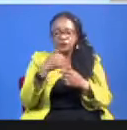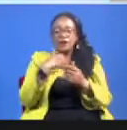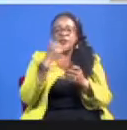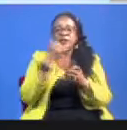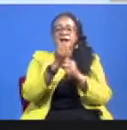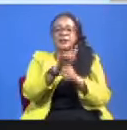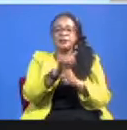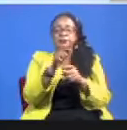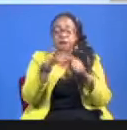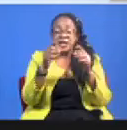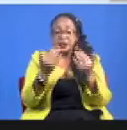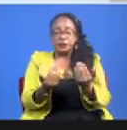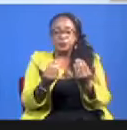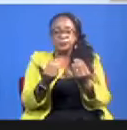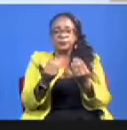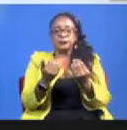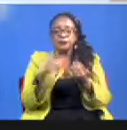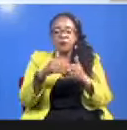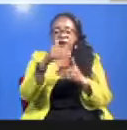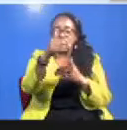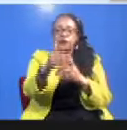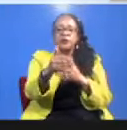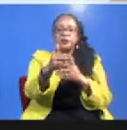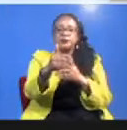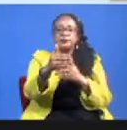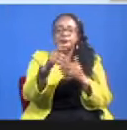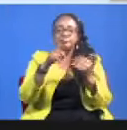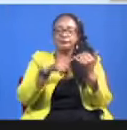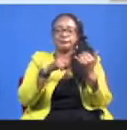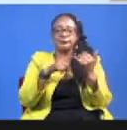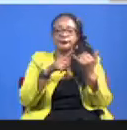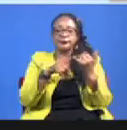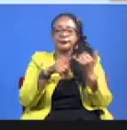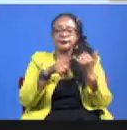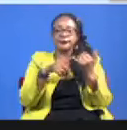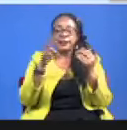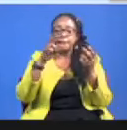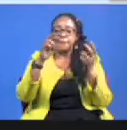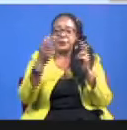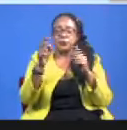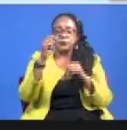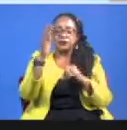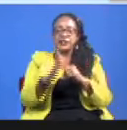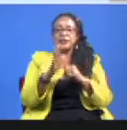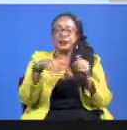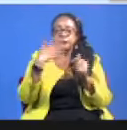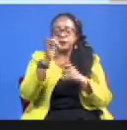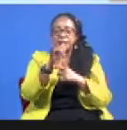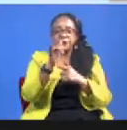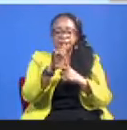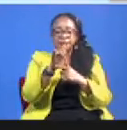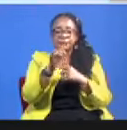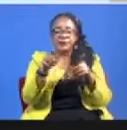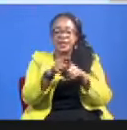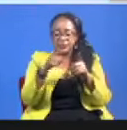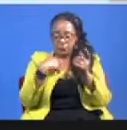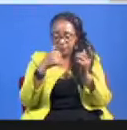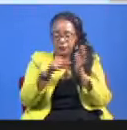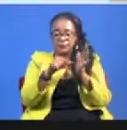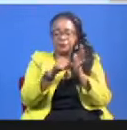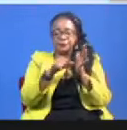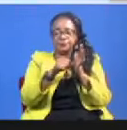Egypt for having done that. But now, moving forward, is number one, the perception of Kenyans about that kind of issue is as